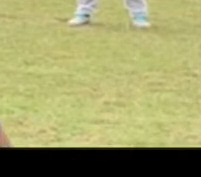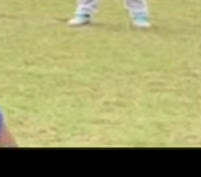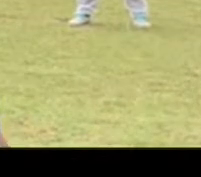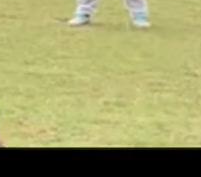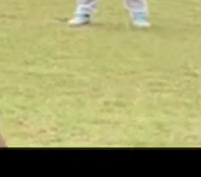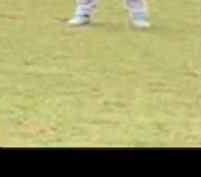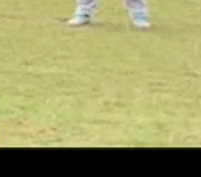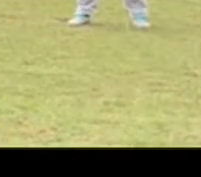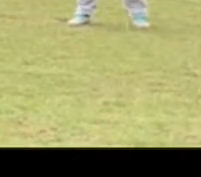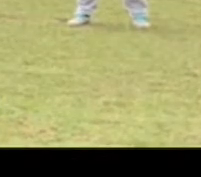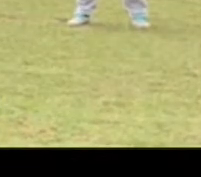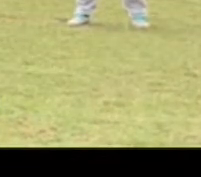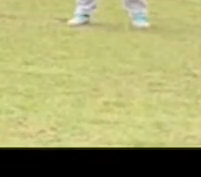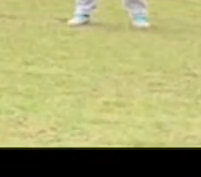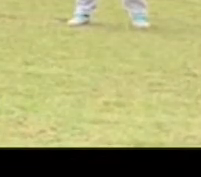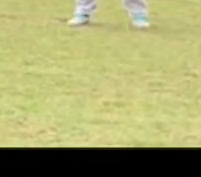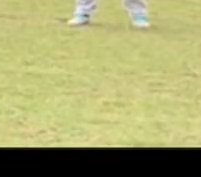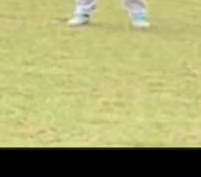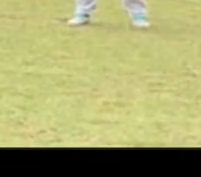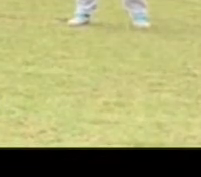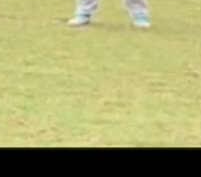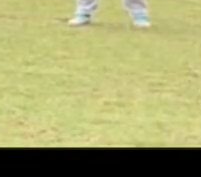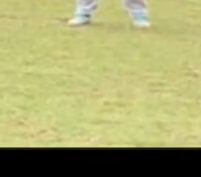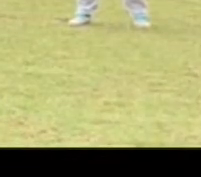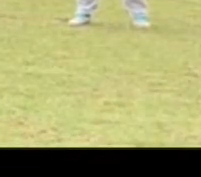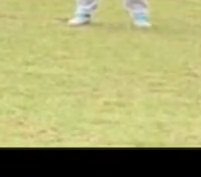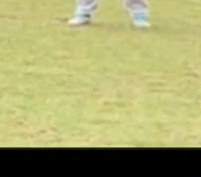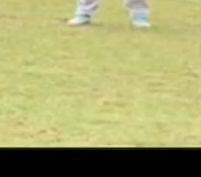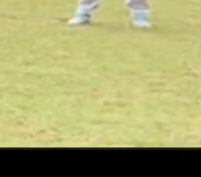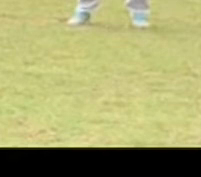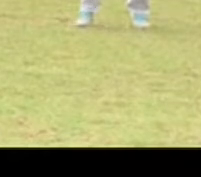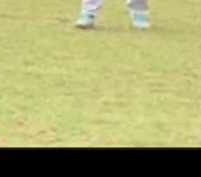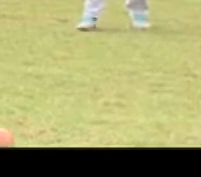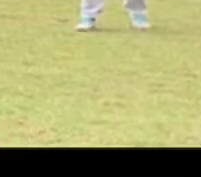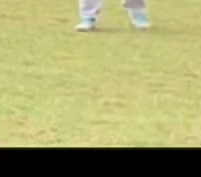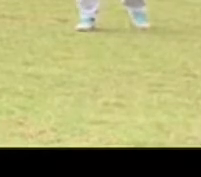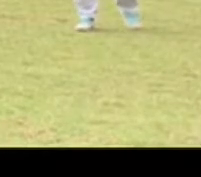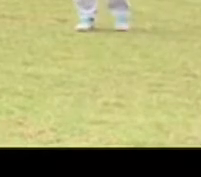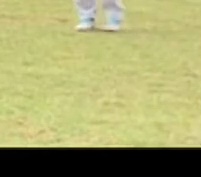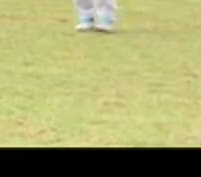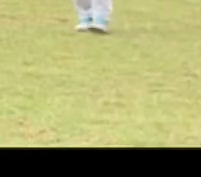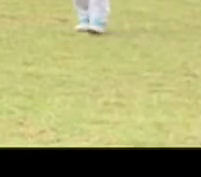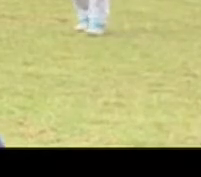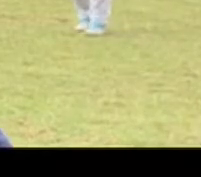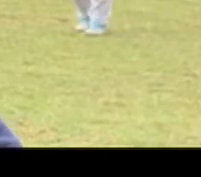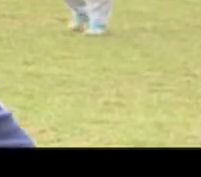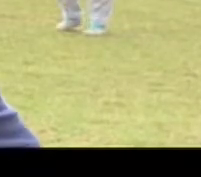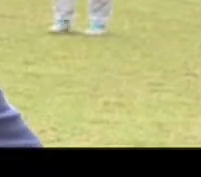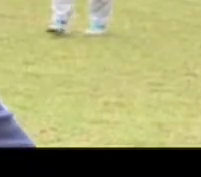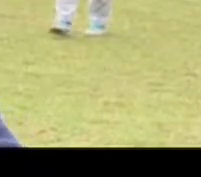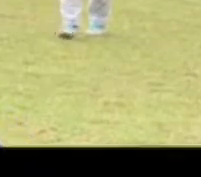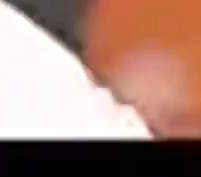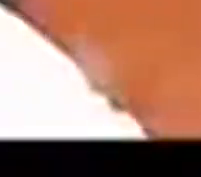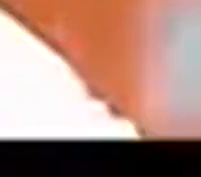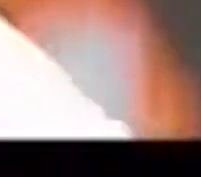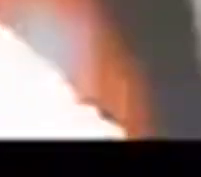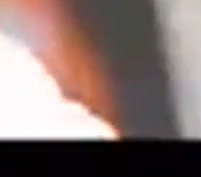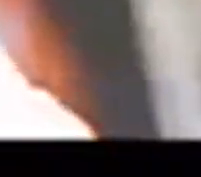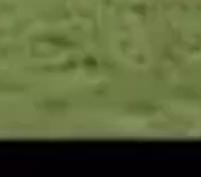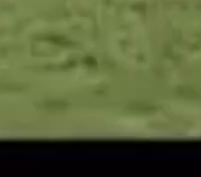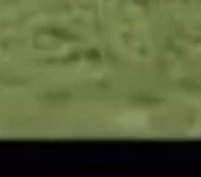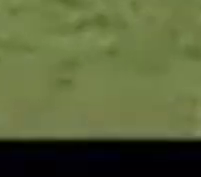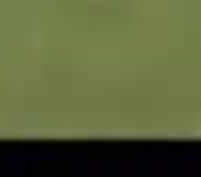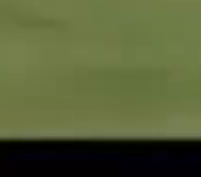pattern, attack pattern for them and a good defensive pattern for them. And that is what my assessment. Born